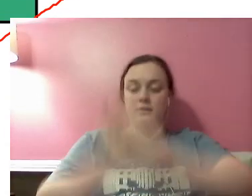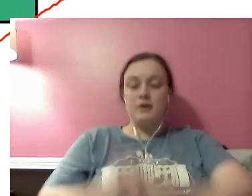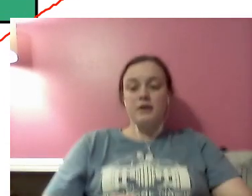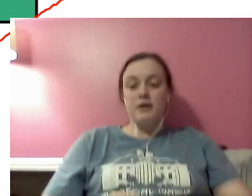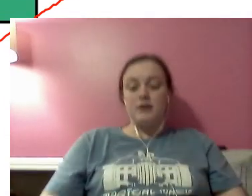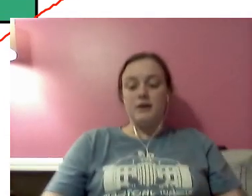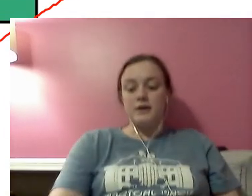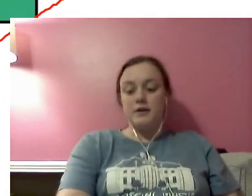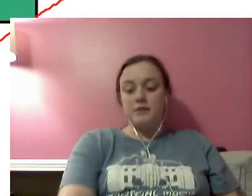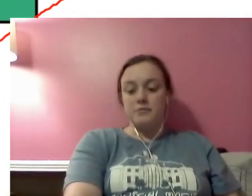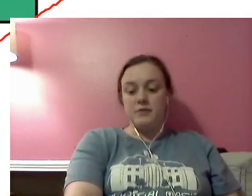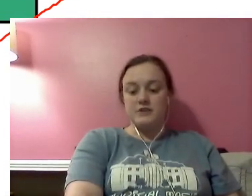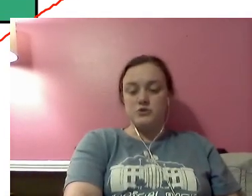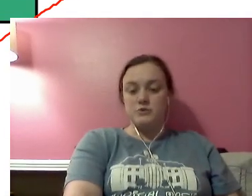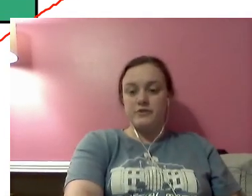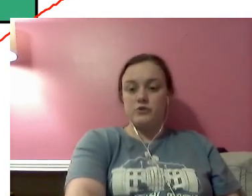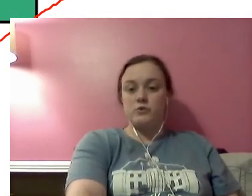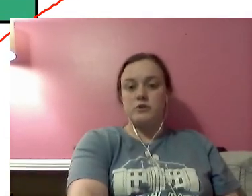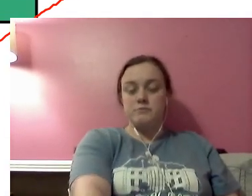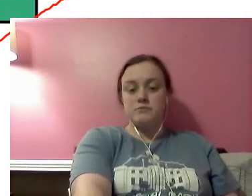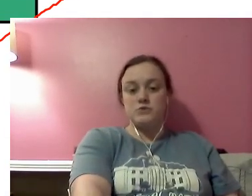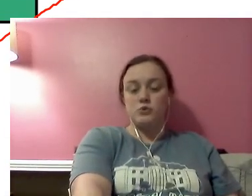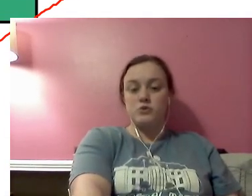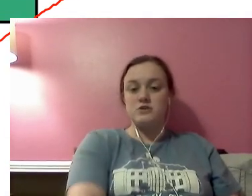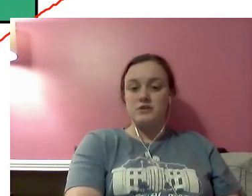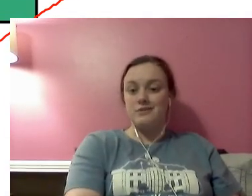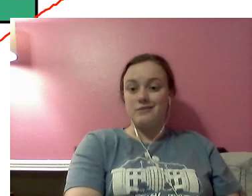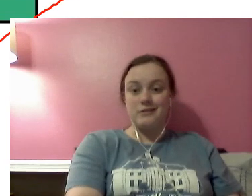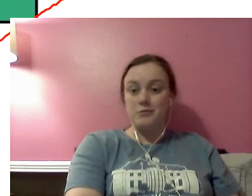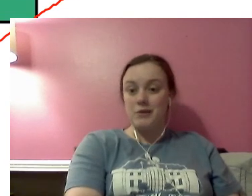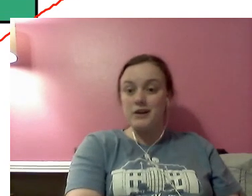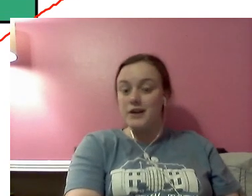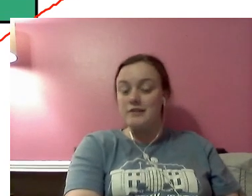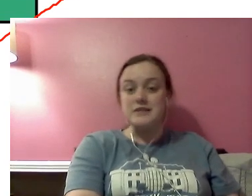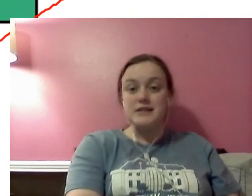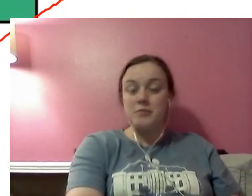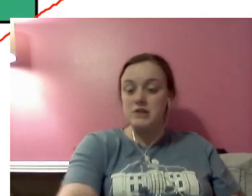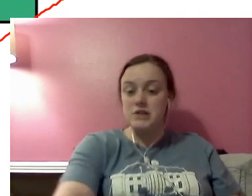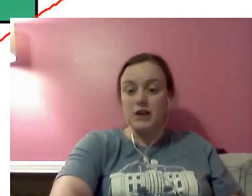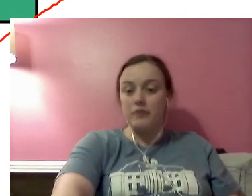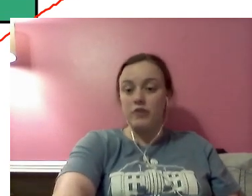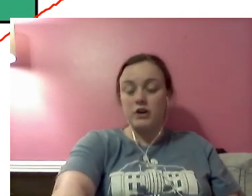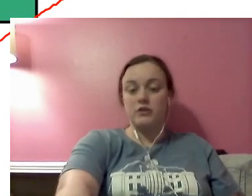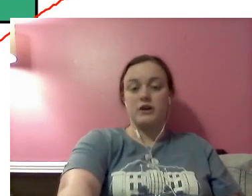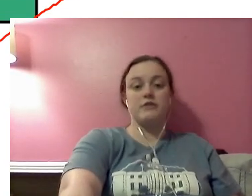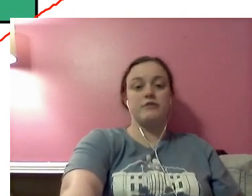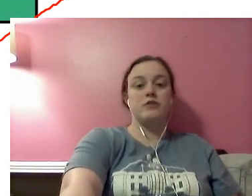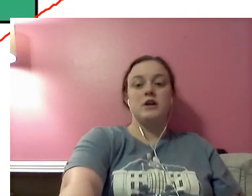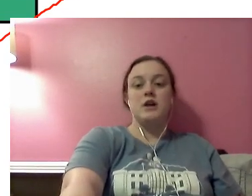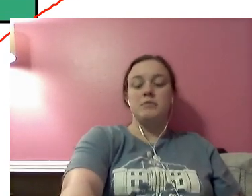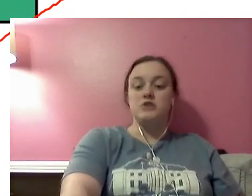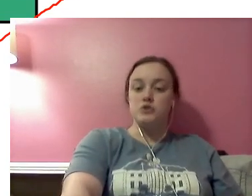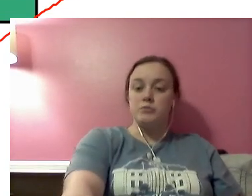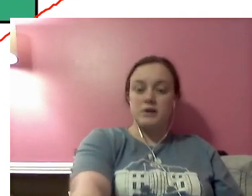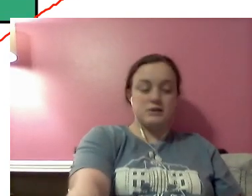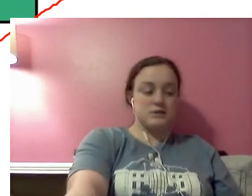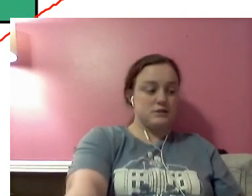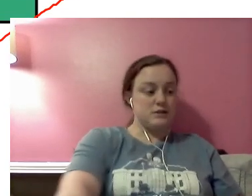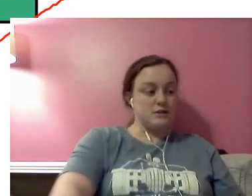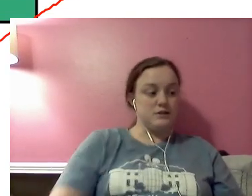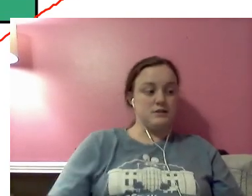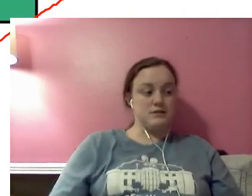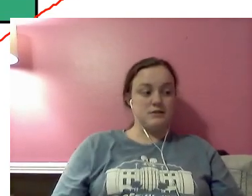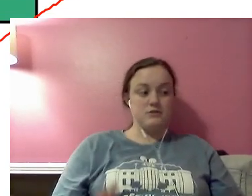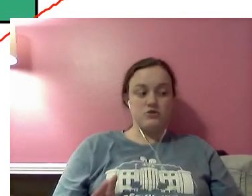up. Has two different doors, and you might not even see that person ever in your life. But a